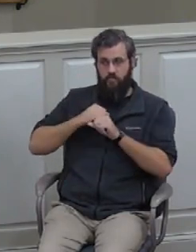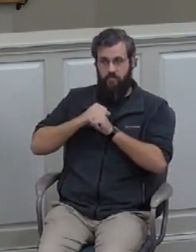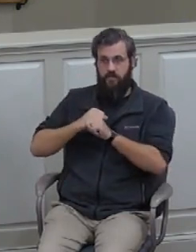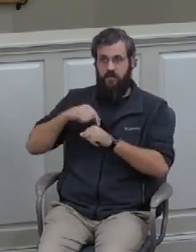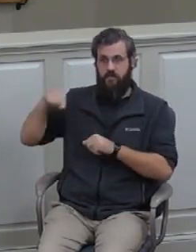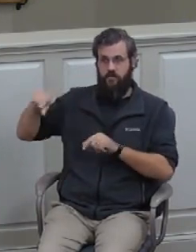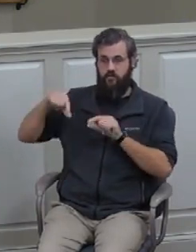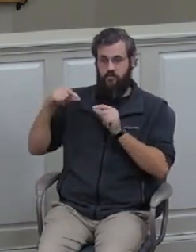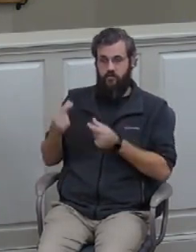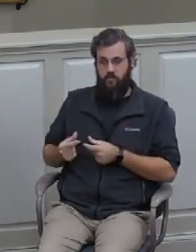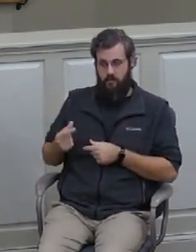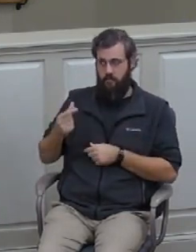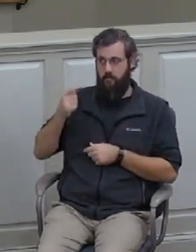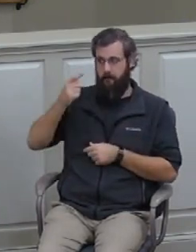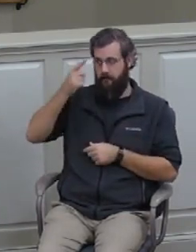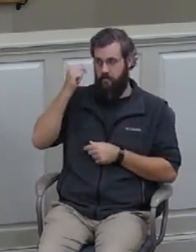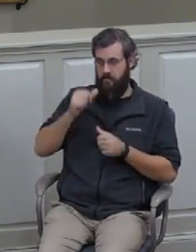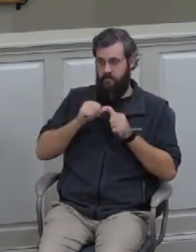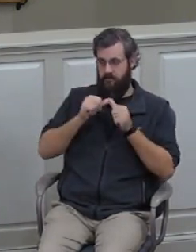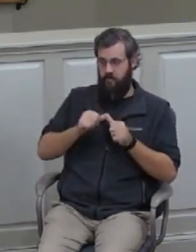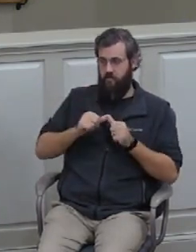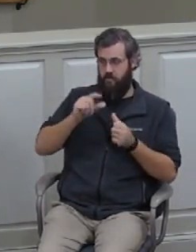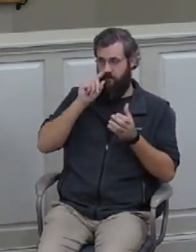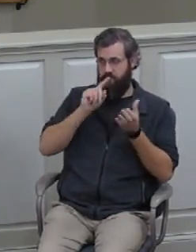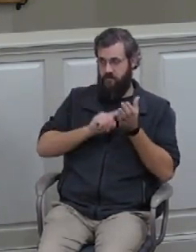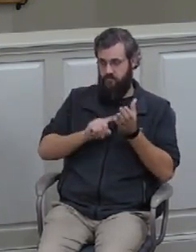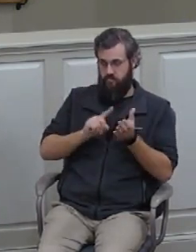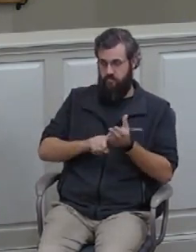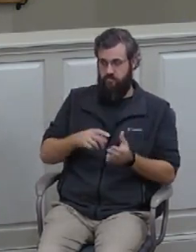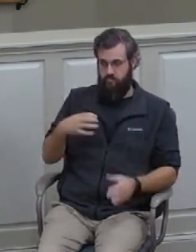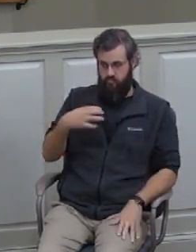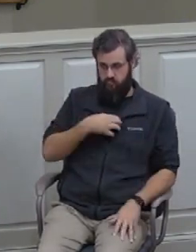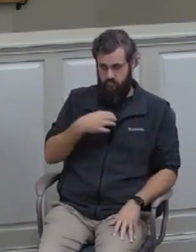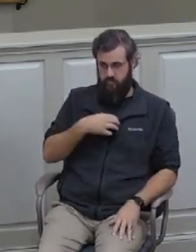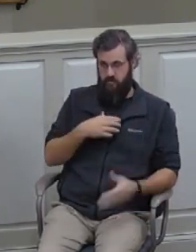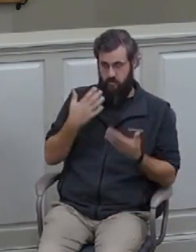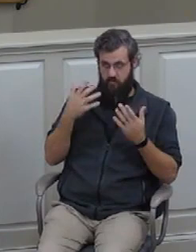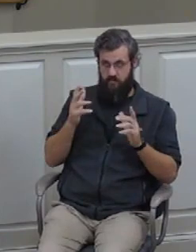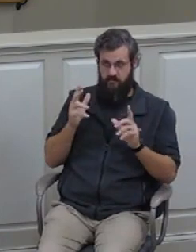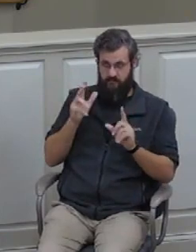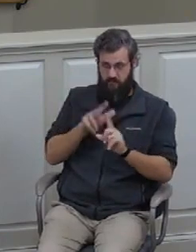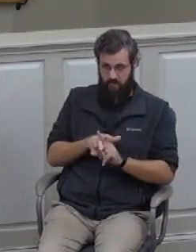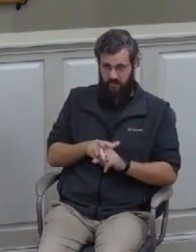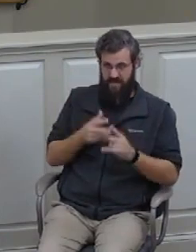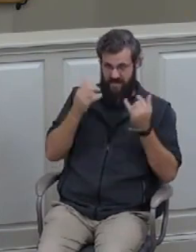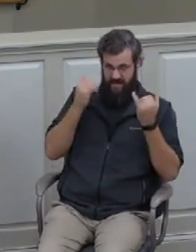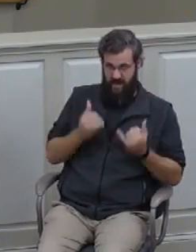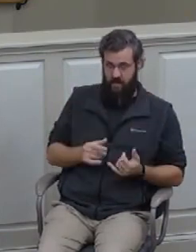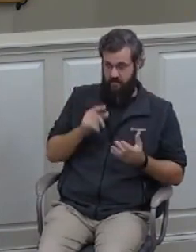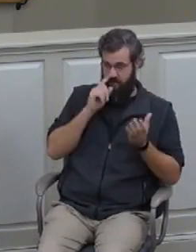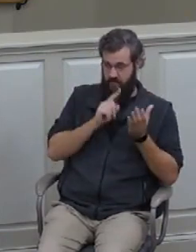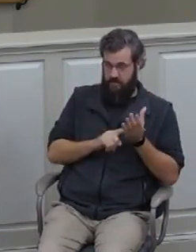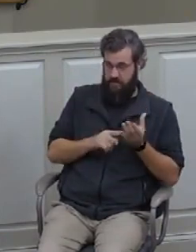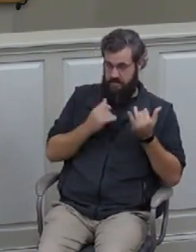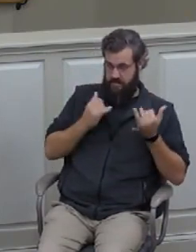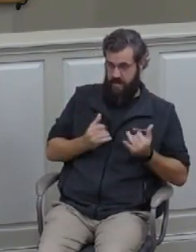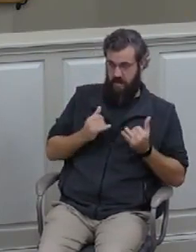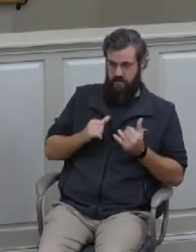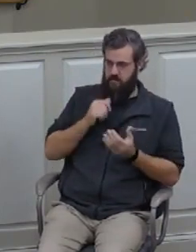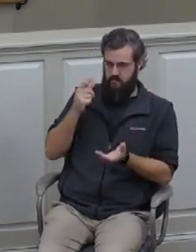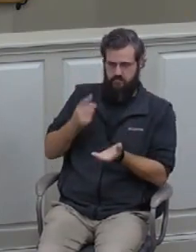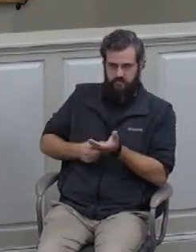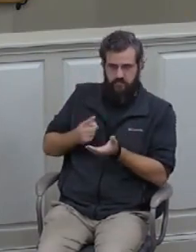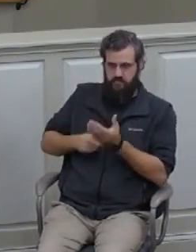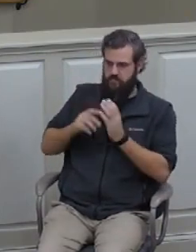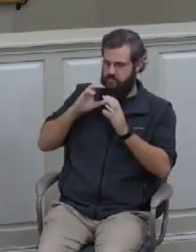body that due to an ongoing investigation of grievances that have been filed and are under investigation, that they not be discussed